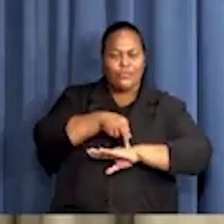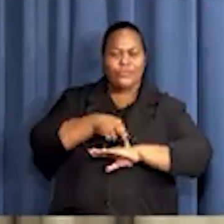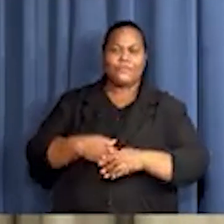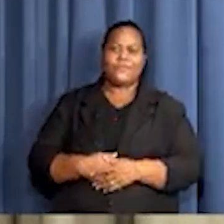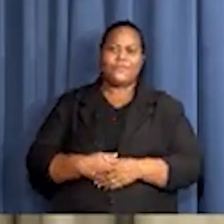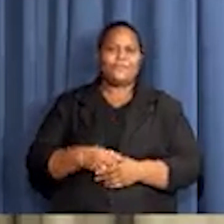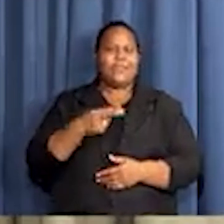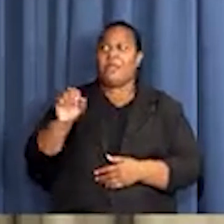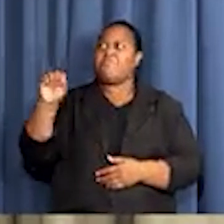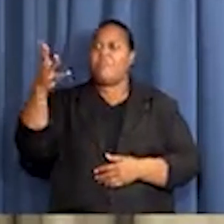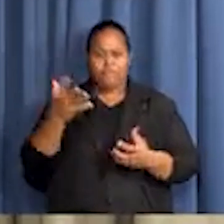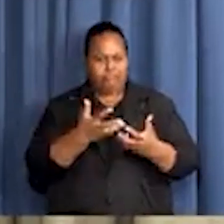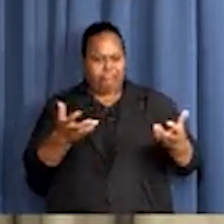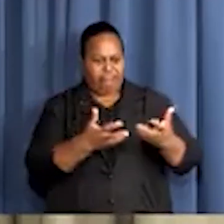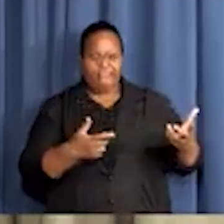a forum divided.